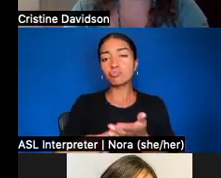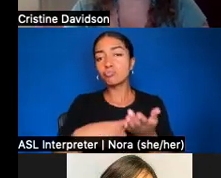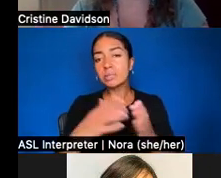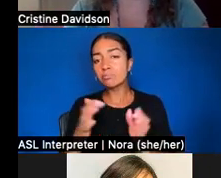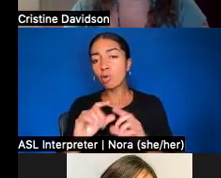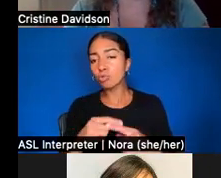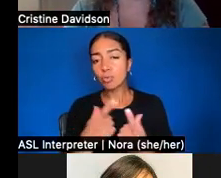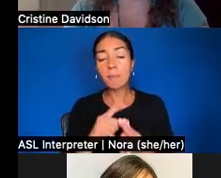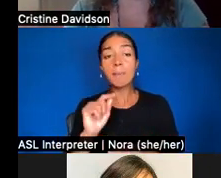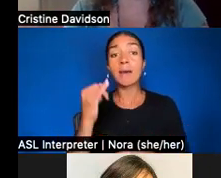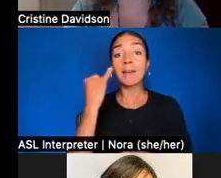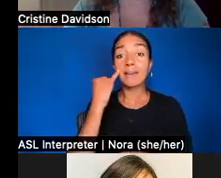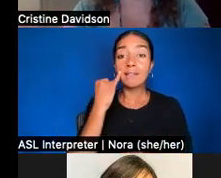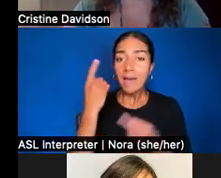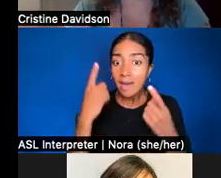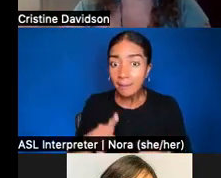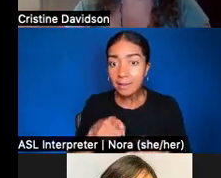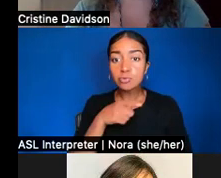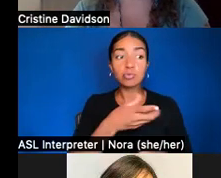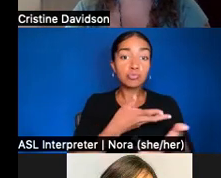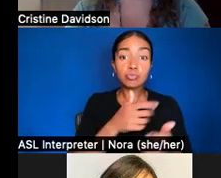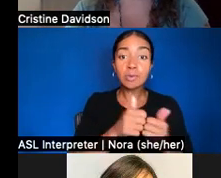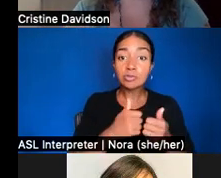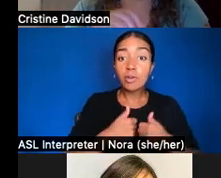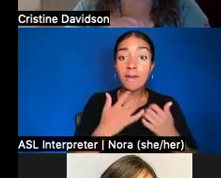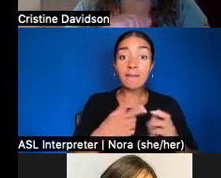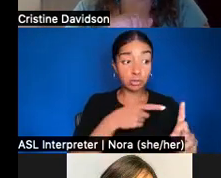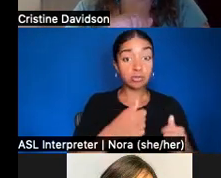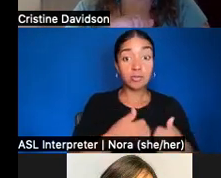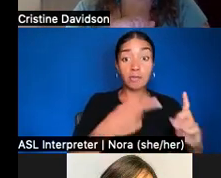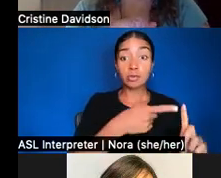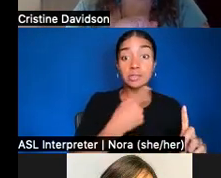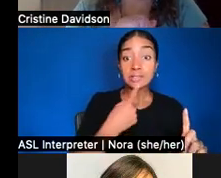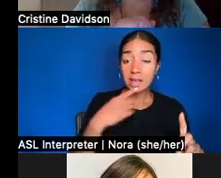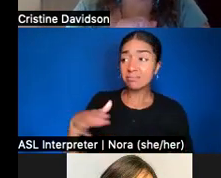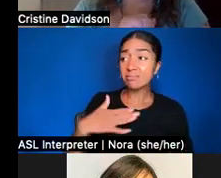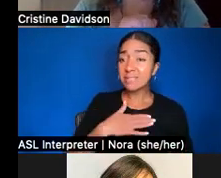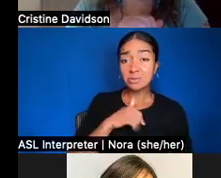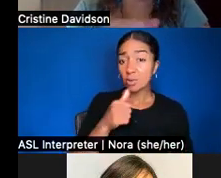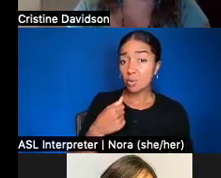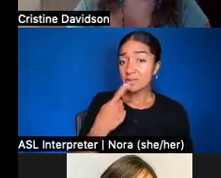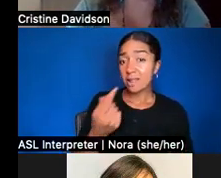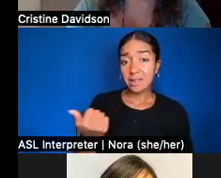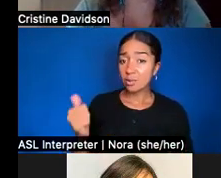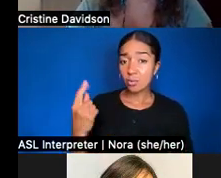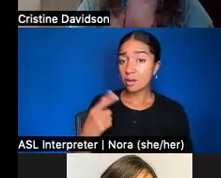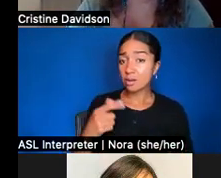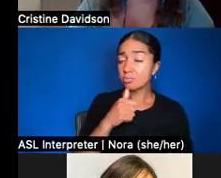say, please don't tell anyone, please don't tell anyone. What can you say to them when you're connecting with